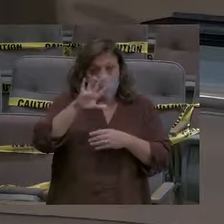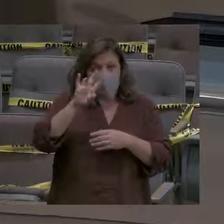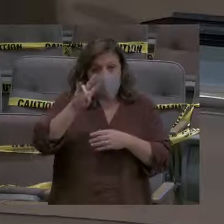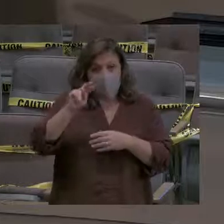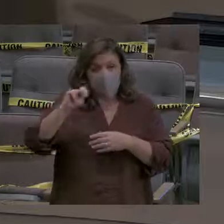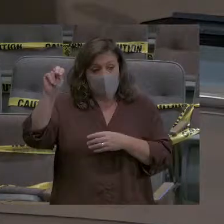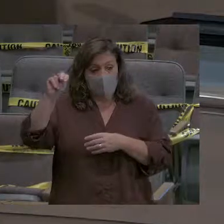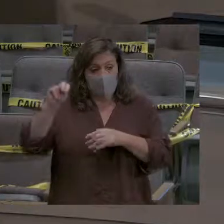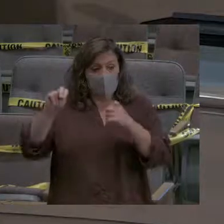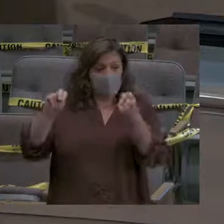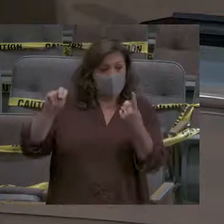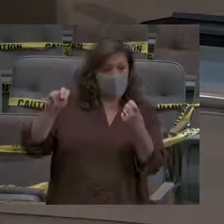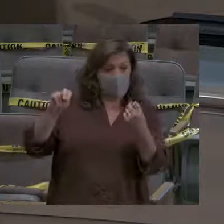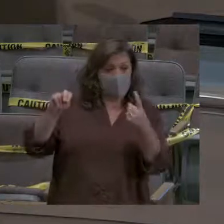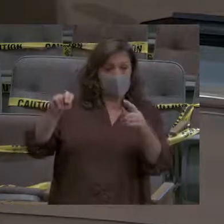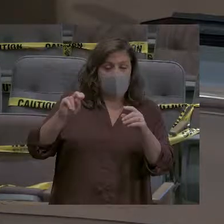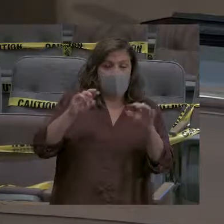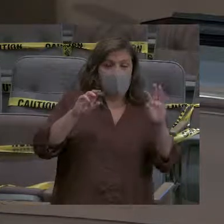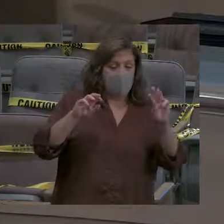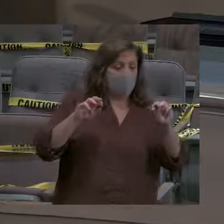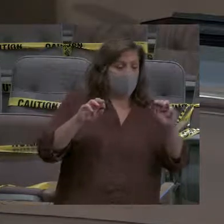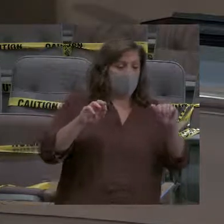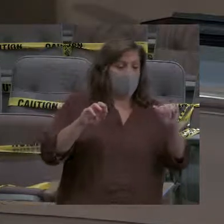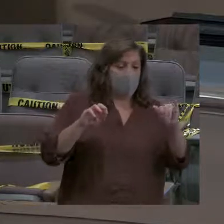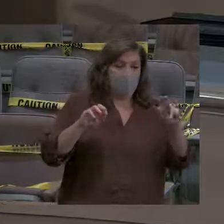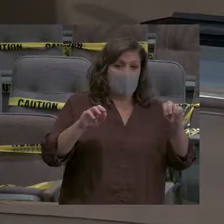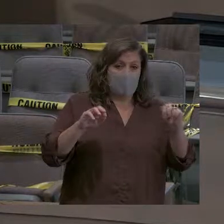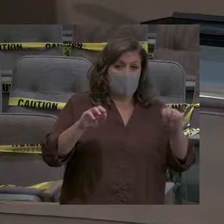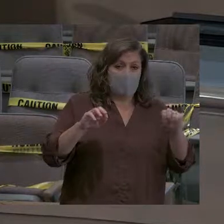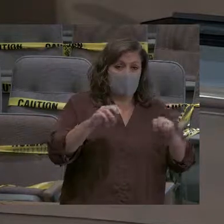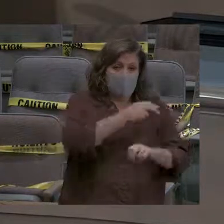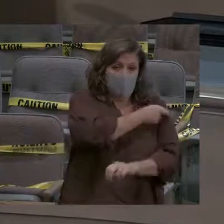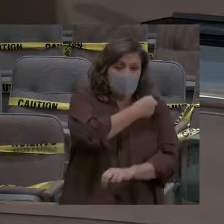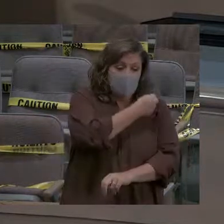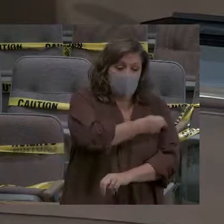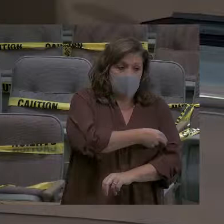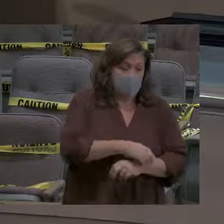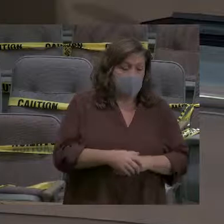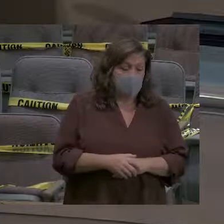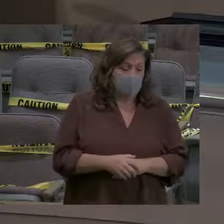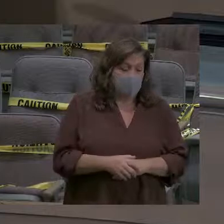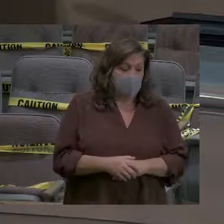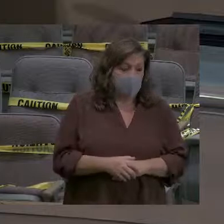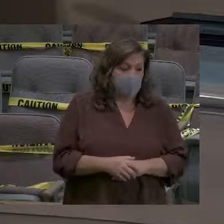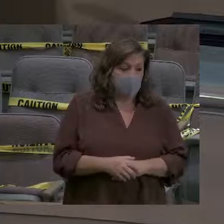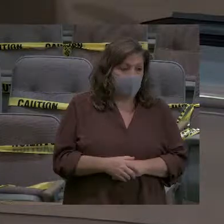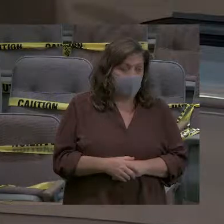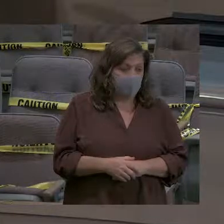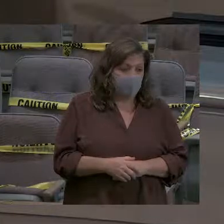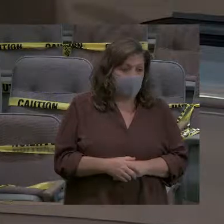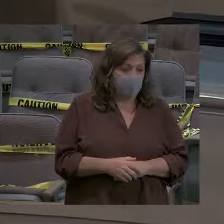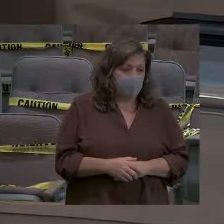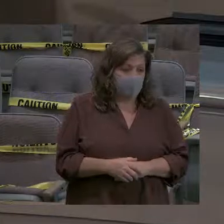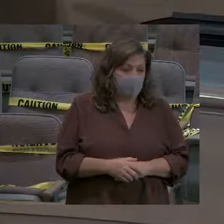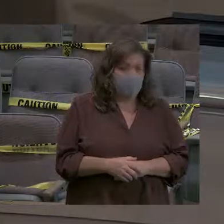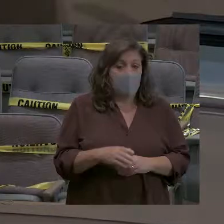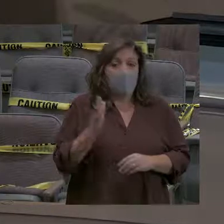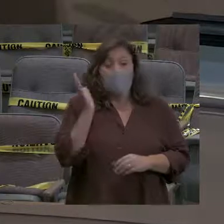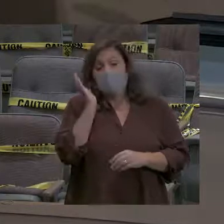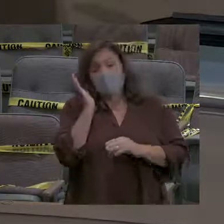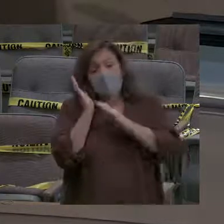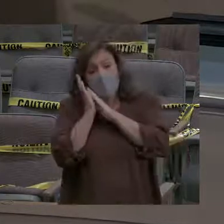Maine. The breakdown between patients in general medical beds and ICU beds is, of